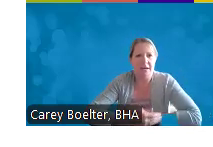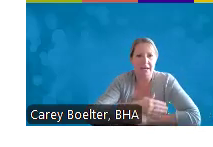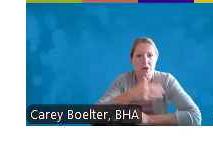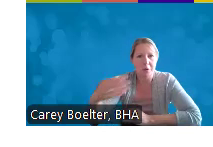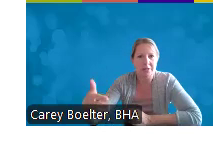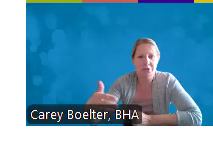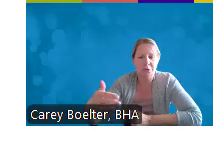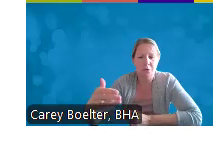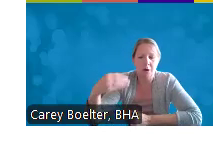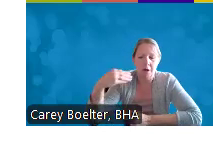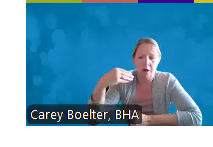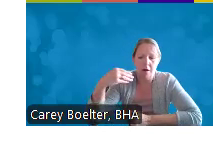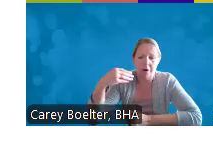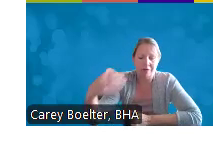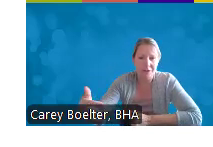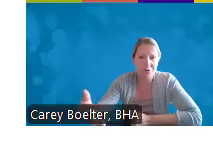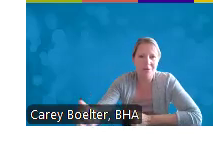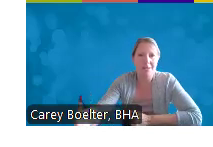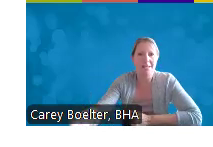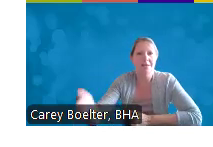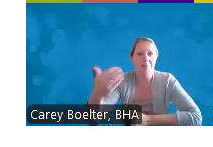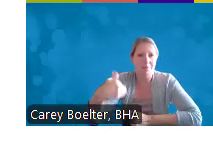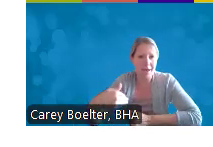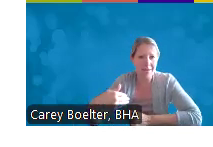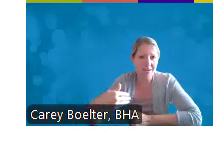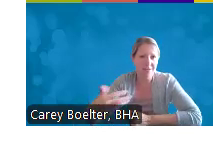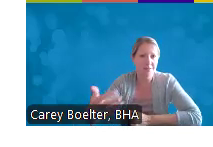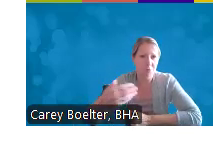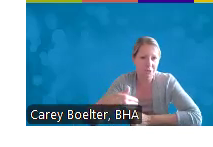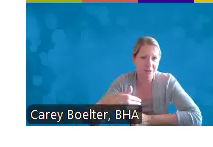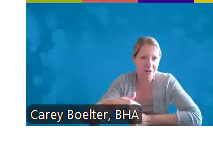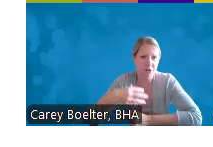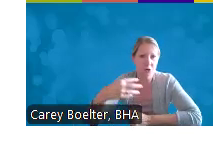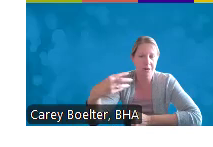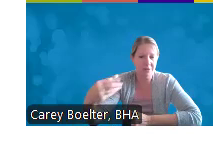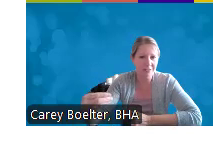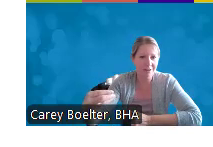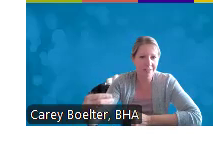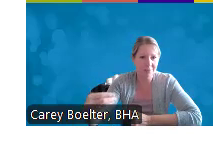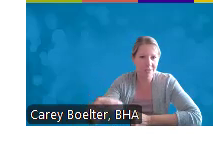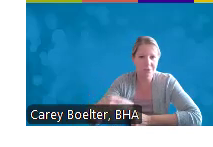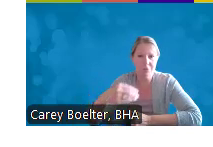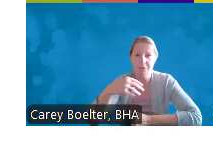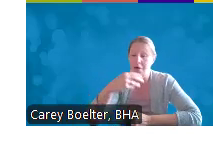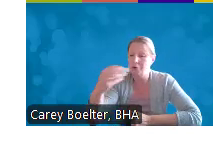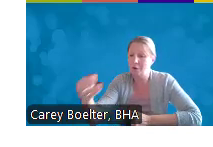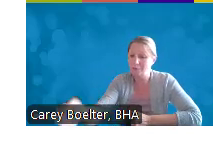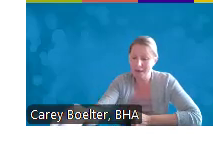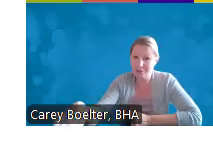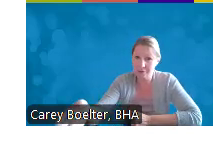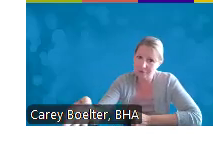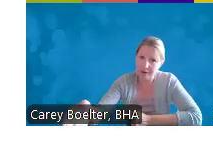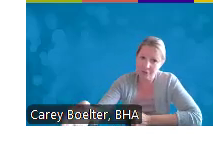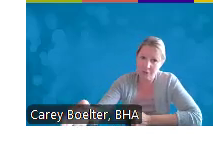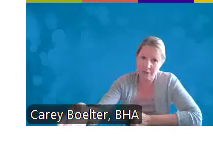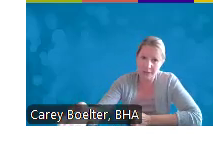and then it going to our advisory committee, coming back to us and working knowledge, creating the slides and materials, going